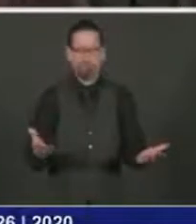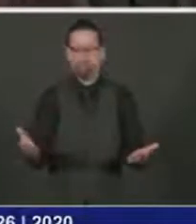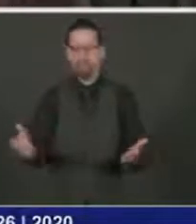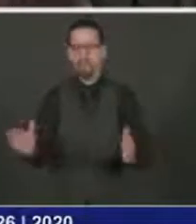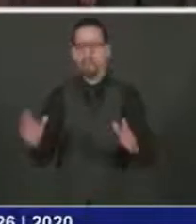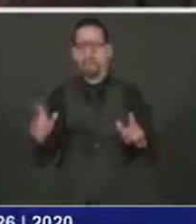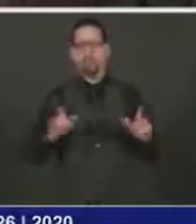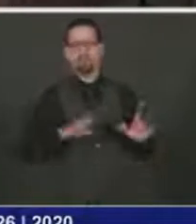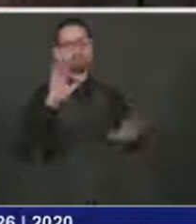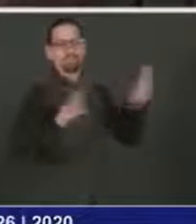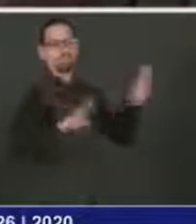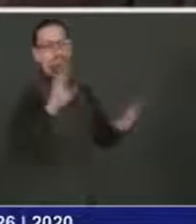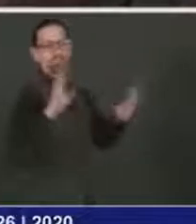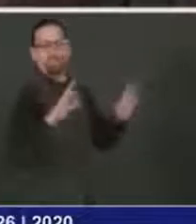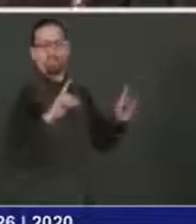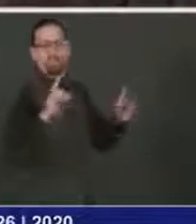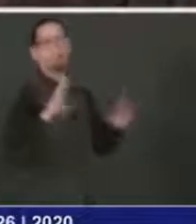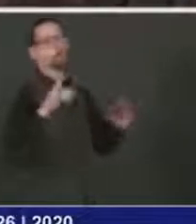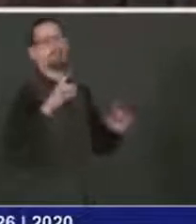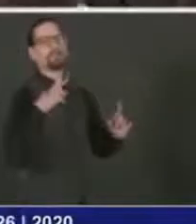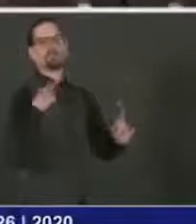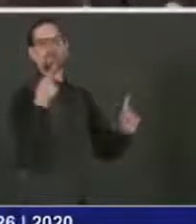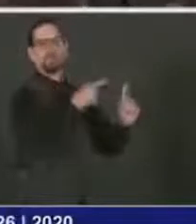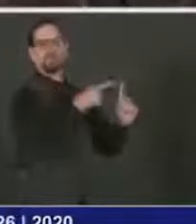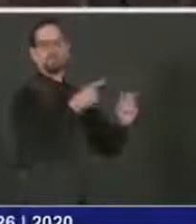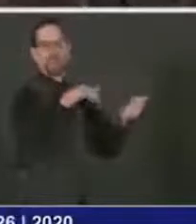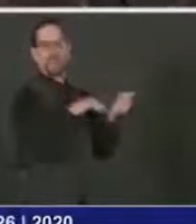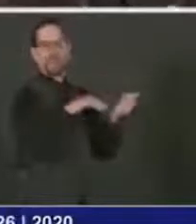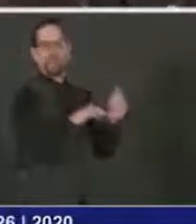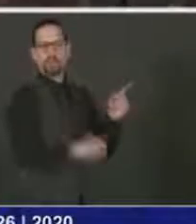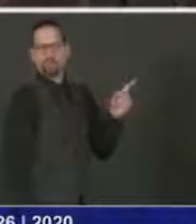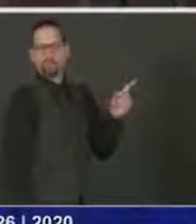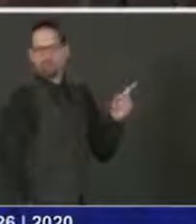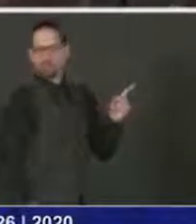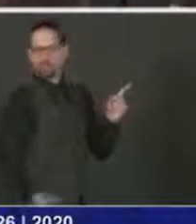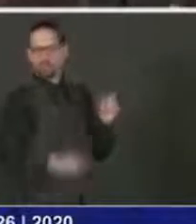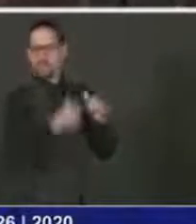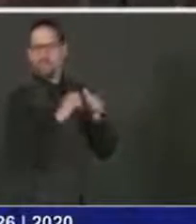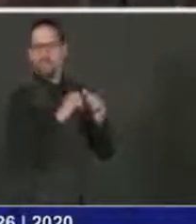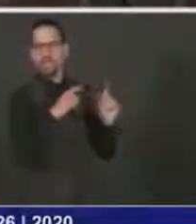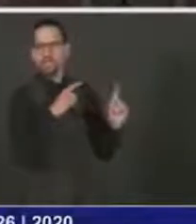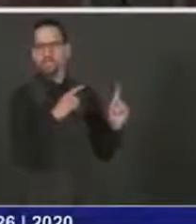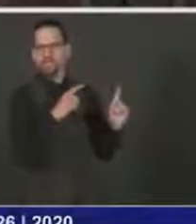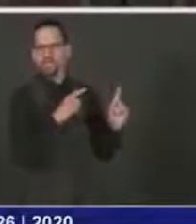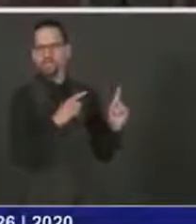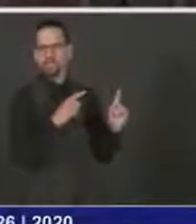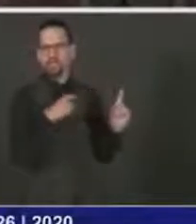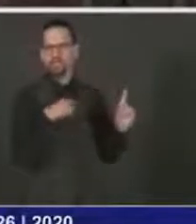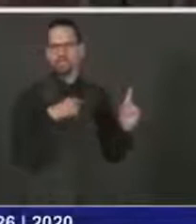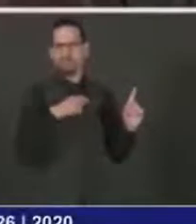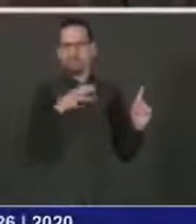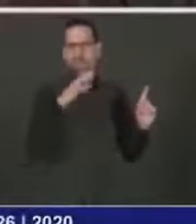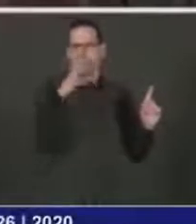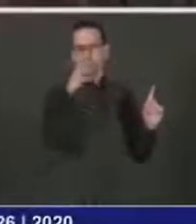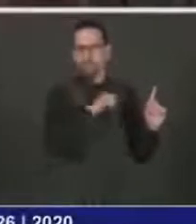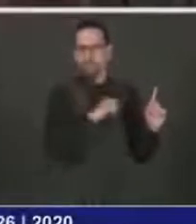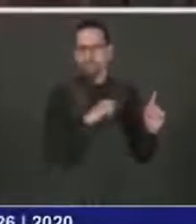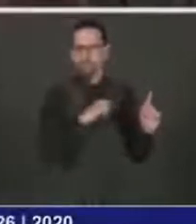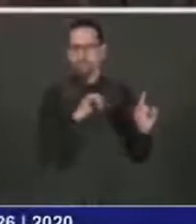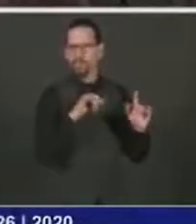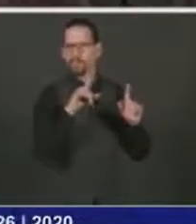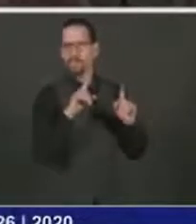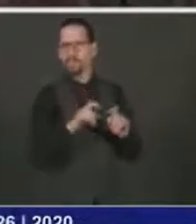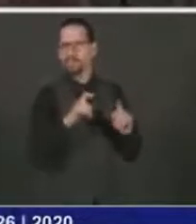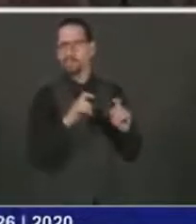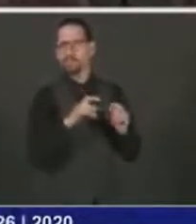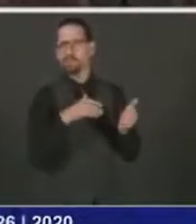Just briefly, Dr. Alexander Scott on the MISC questions. How is that? I assume that's not a test thing you check, right? It's the doctors